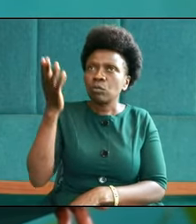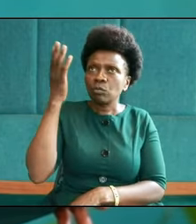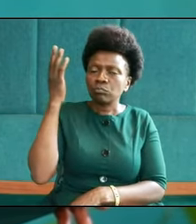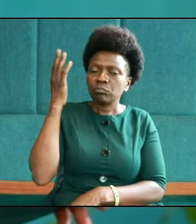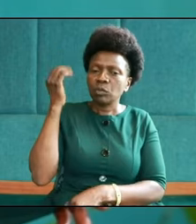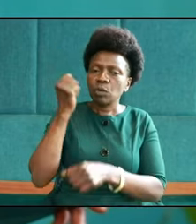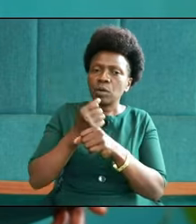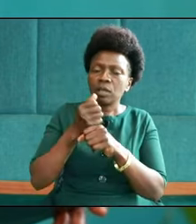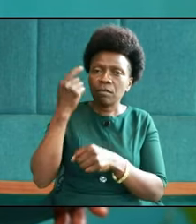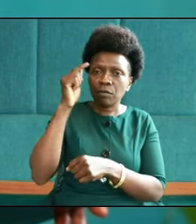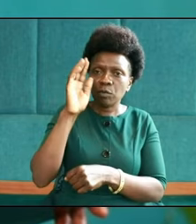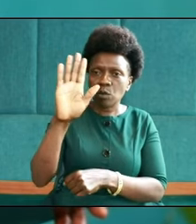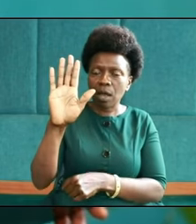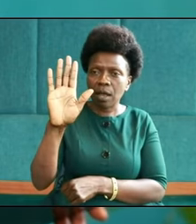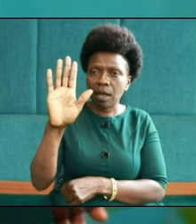your higher good.